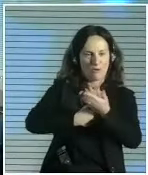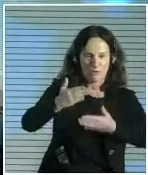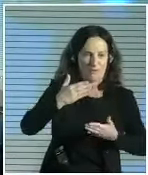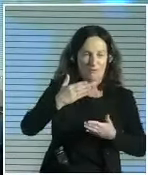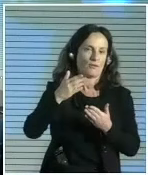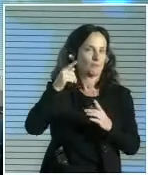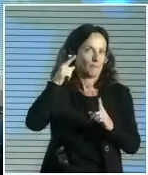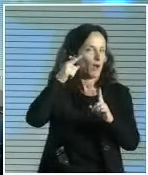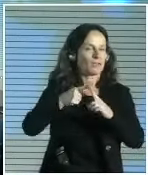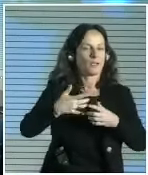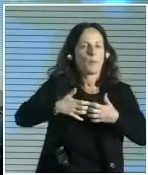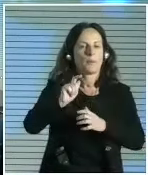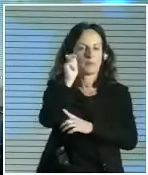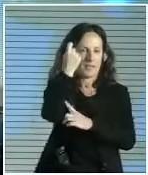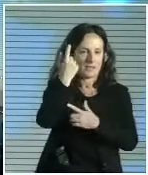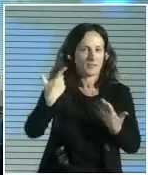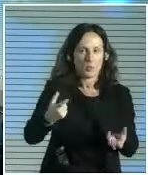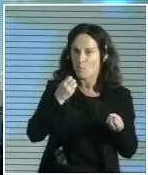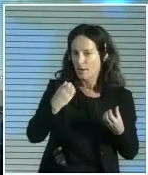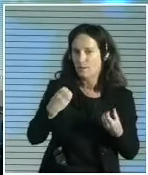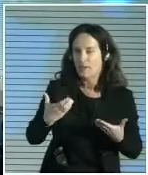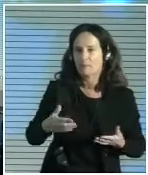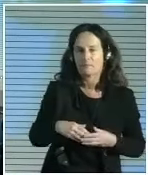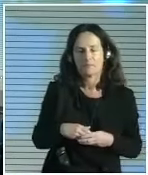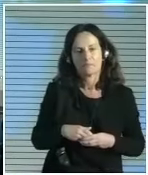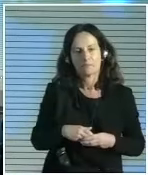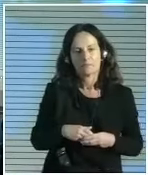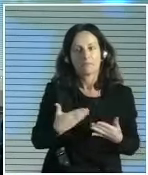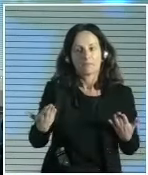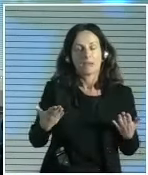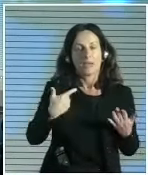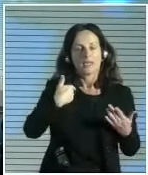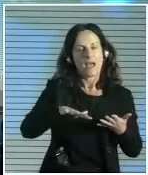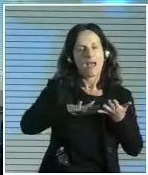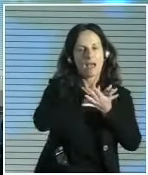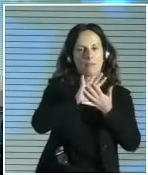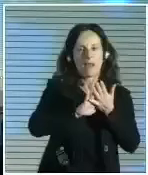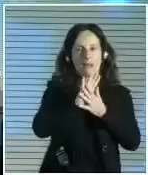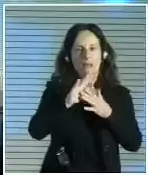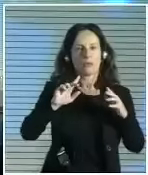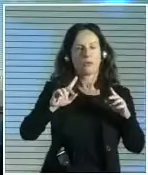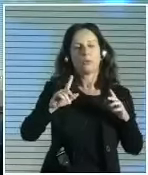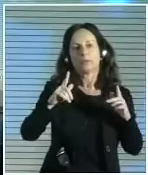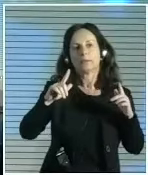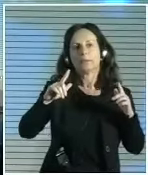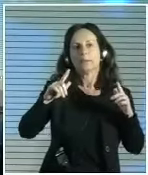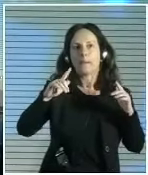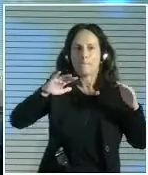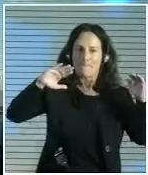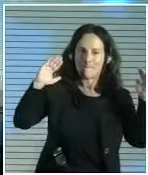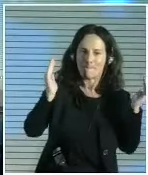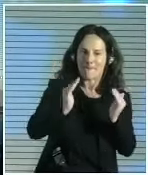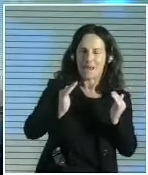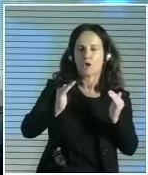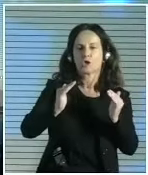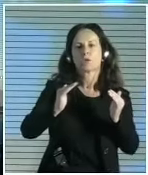touched upon the global roadmap for food waste reduction in tourism, the Glasgow Declaration on Climate Action in Tourism, and we have a third action